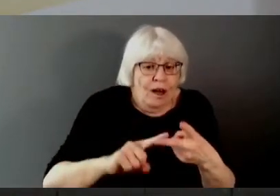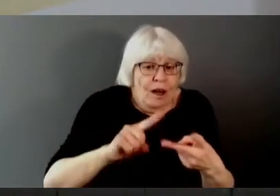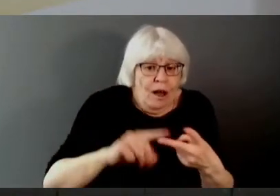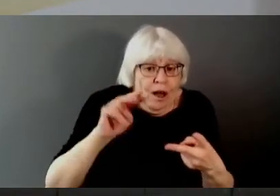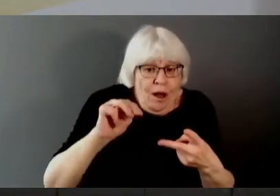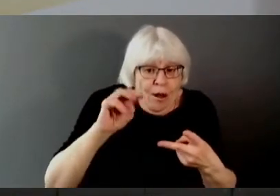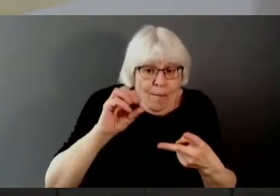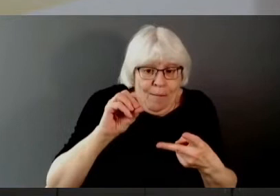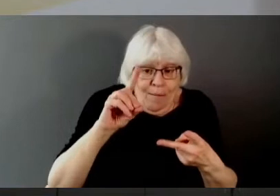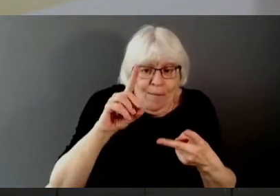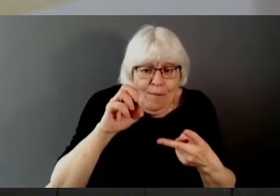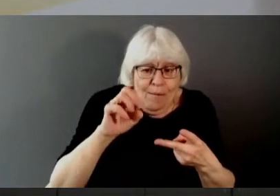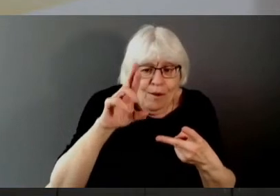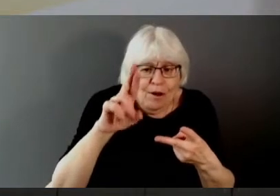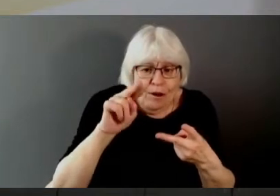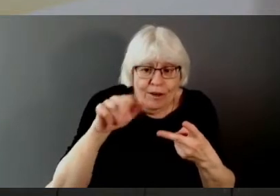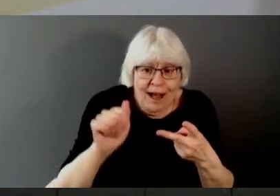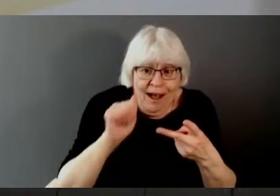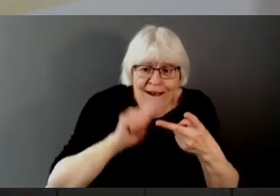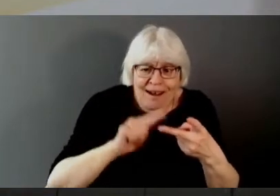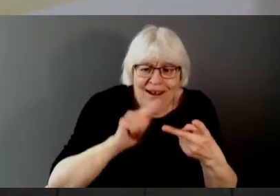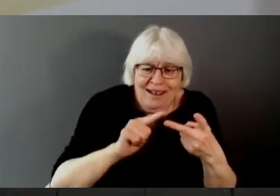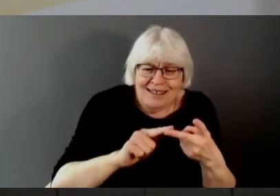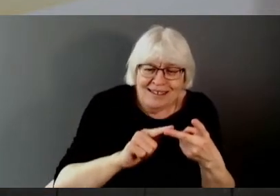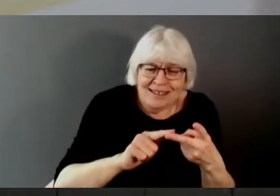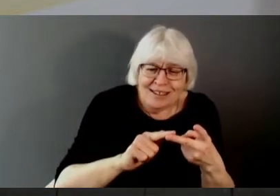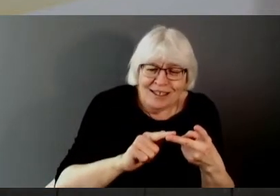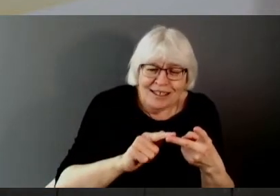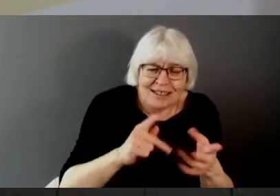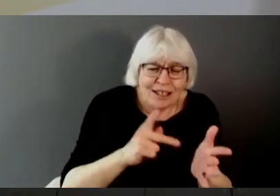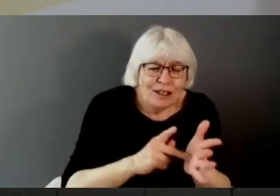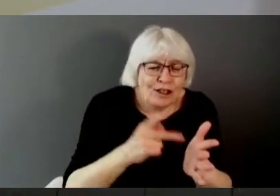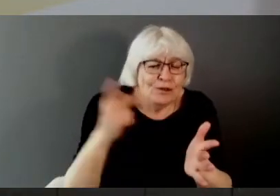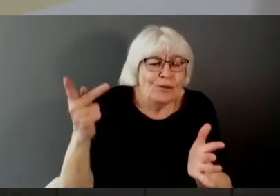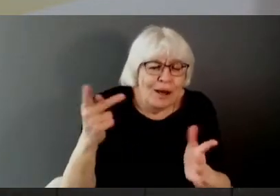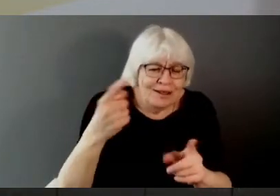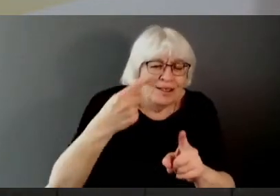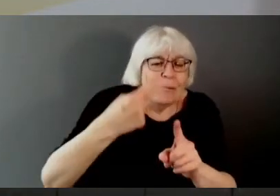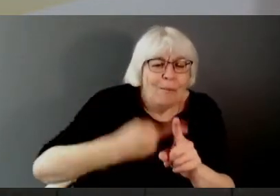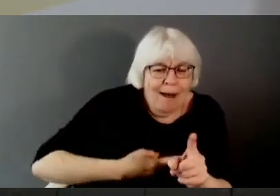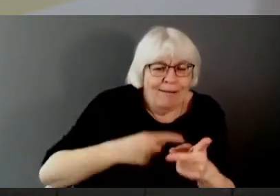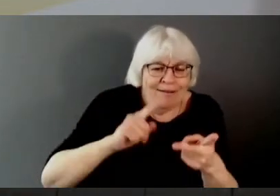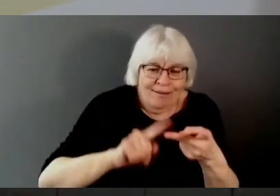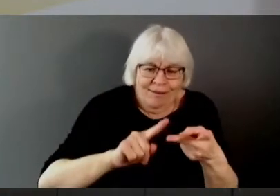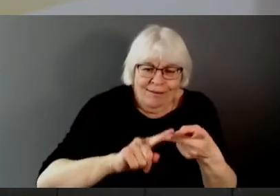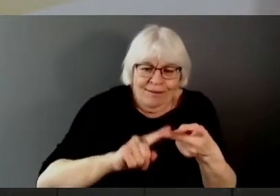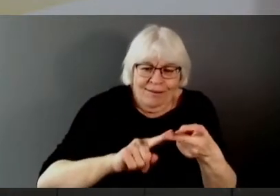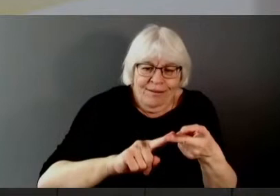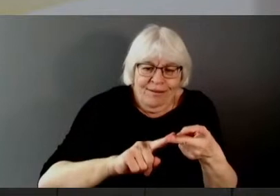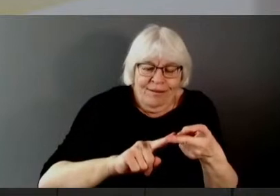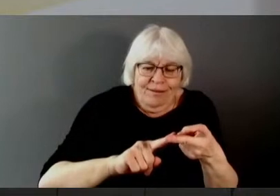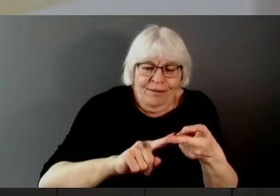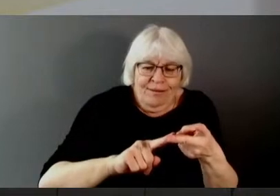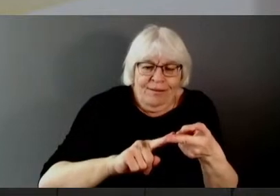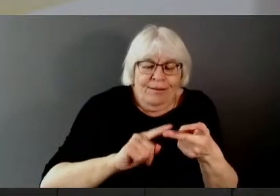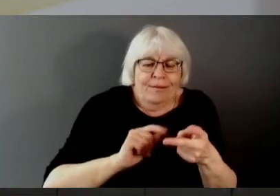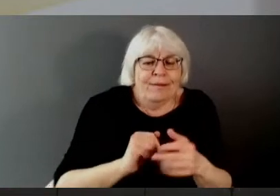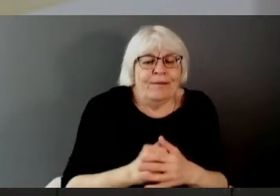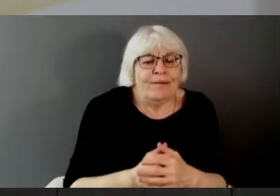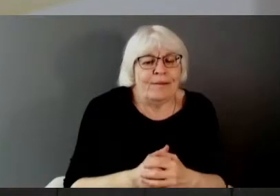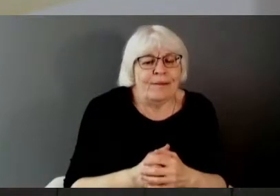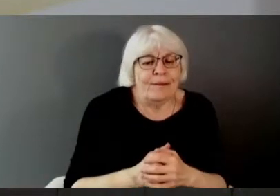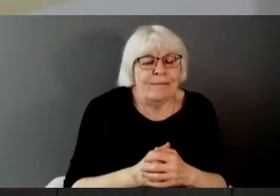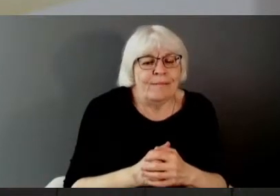twice in our second shipment of Moderna is arriving later this week, and then we have 2 doses of Moderna